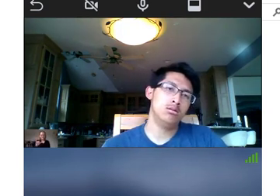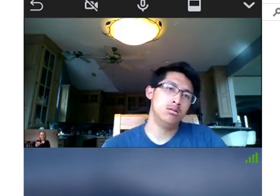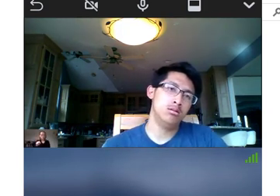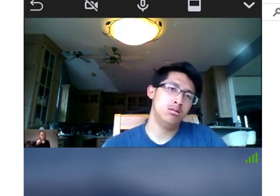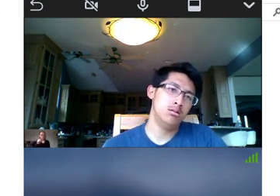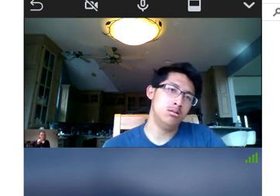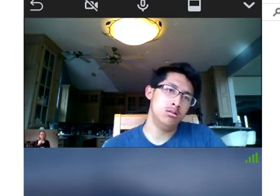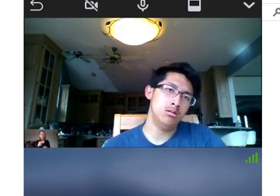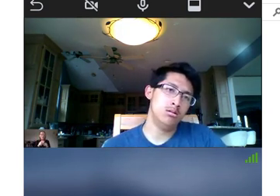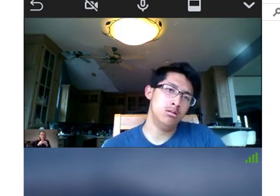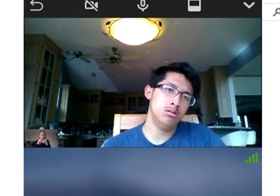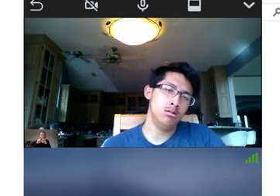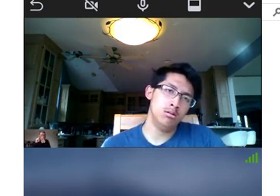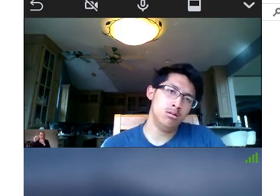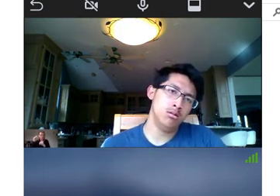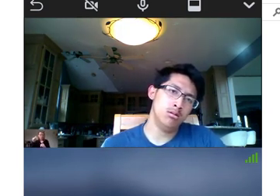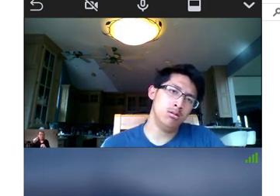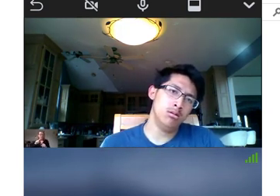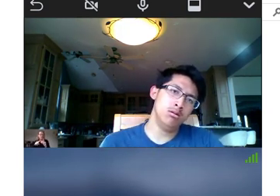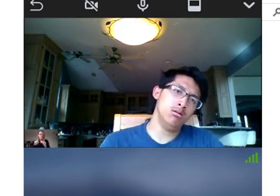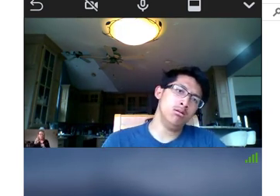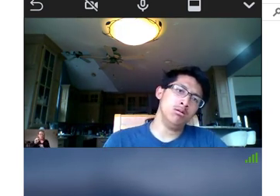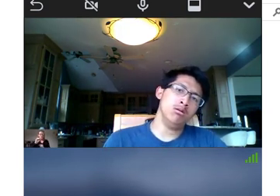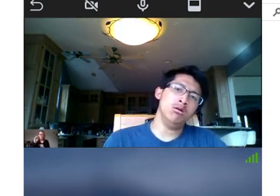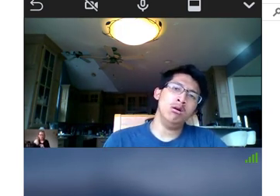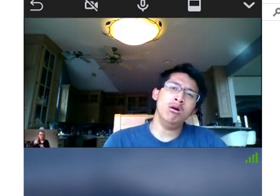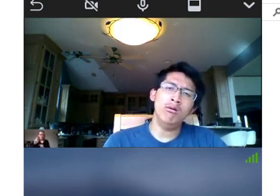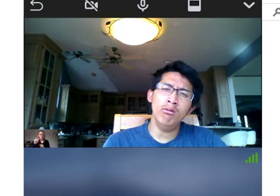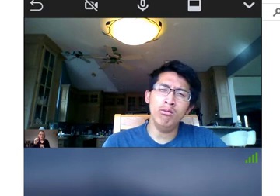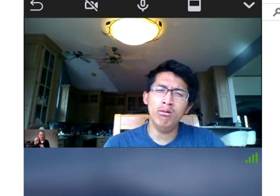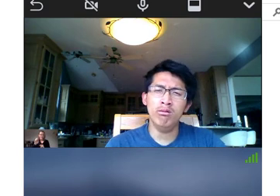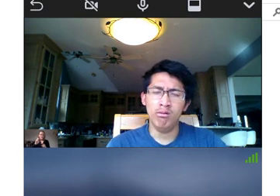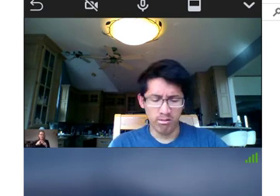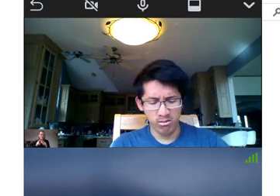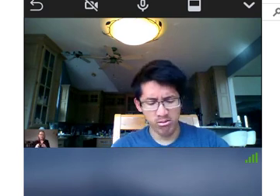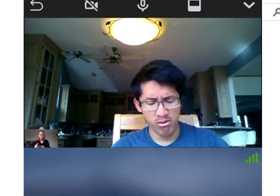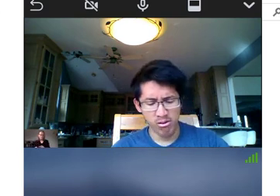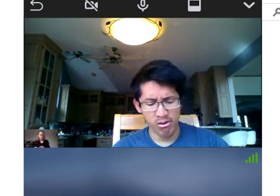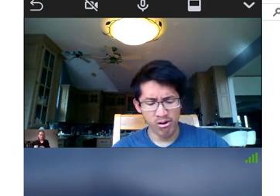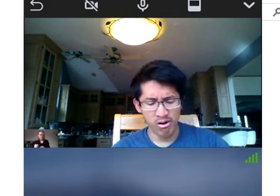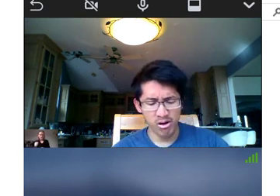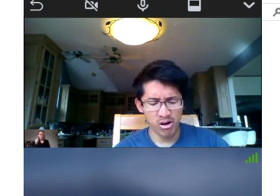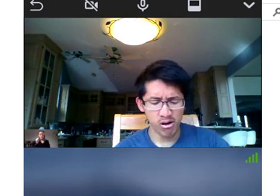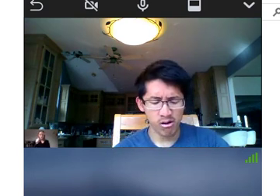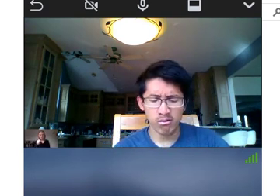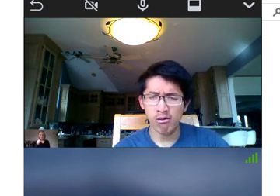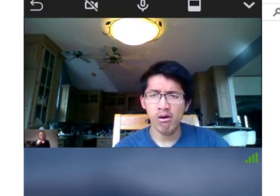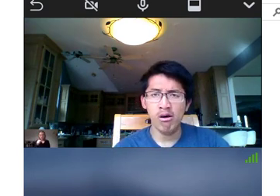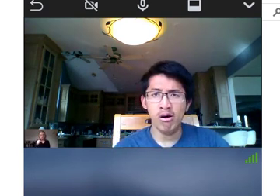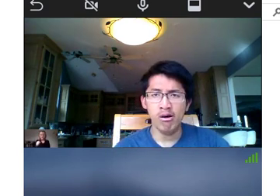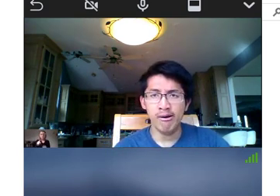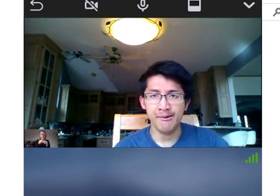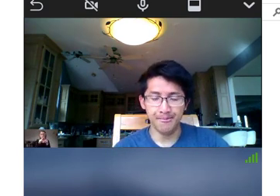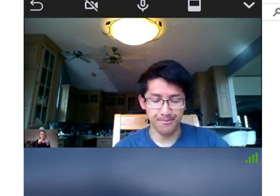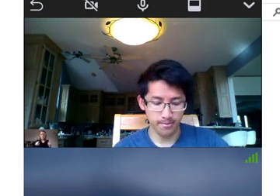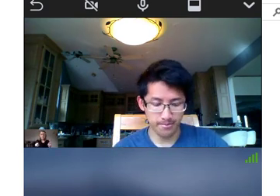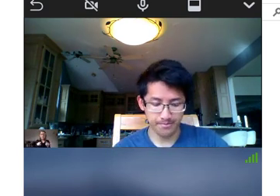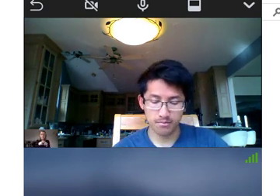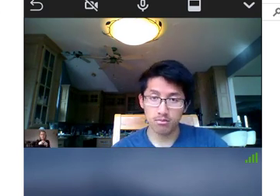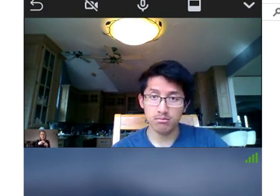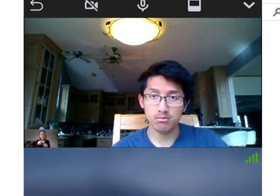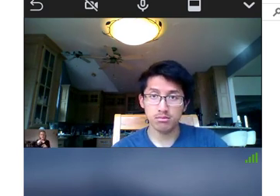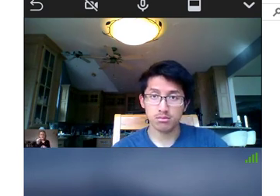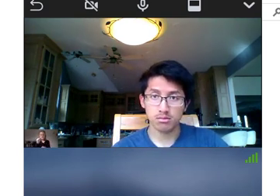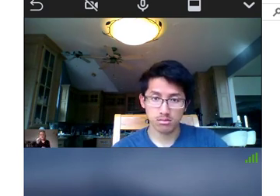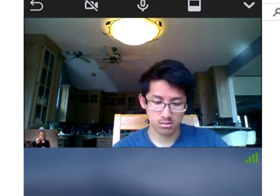rate. So here we can define a dimensionless temperature difference. So the temperature difference between the surface and the fluid